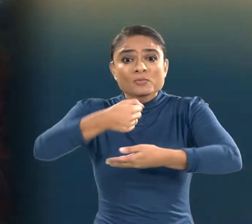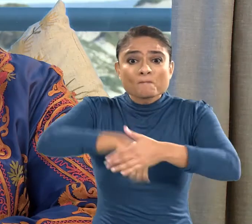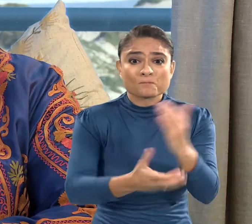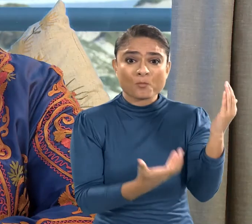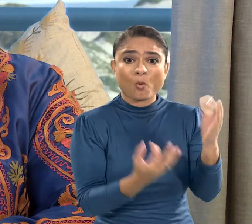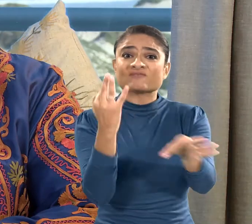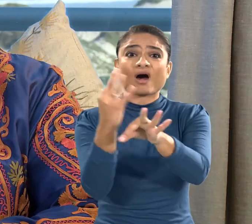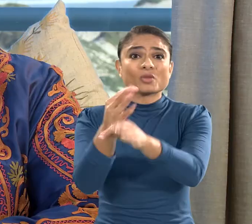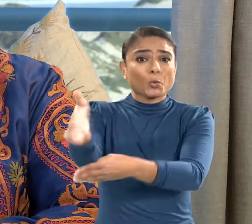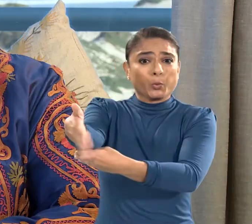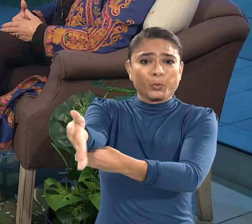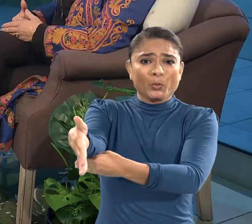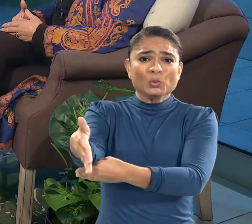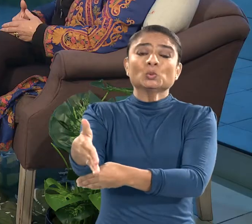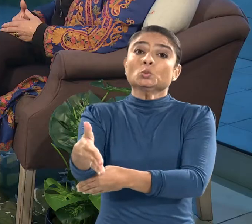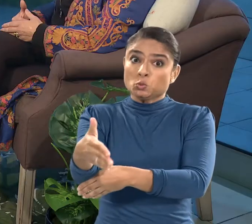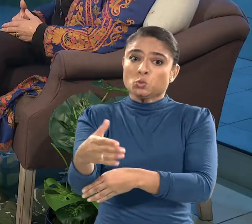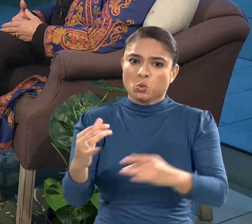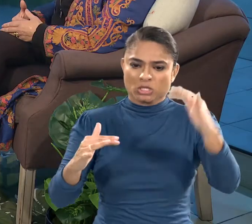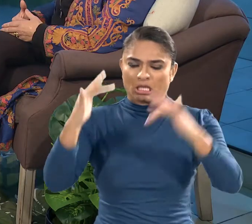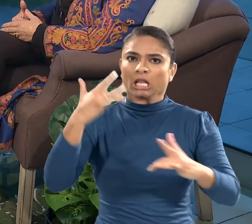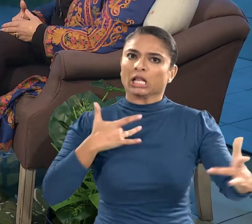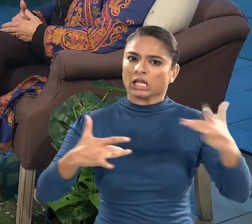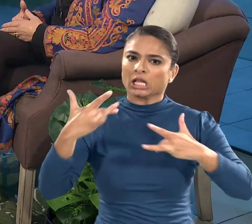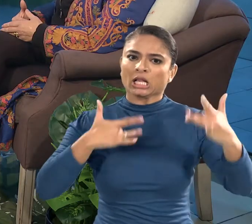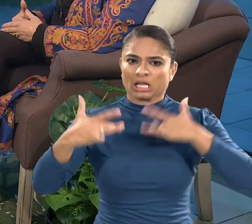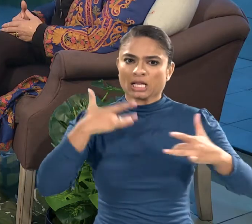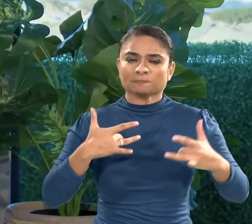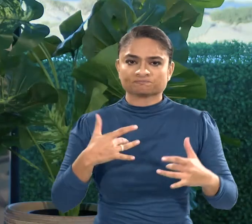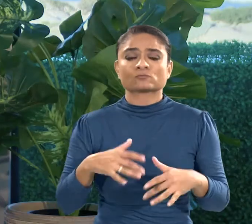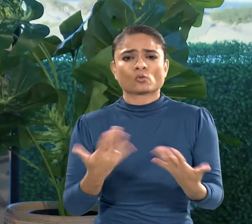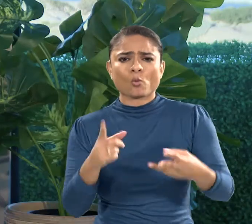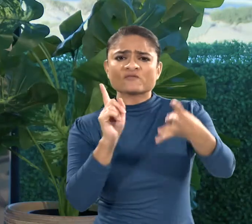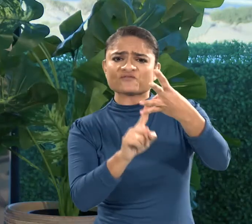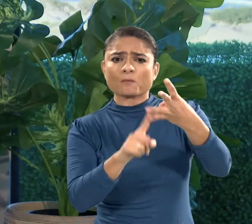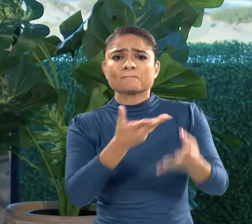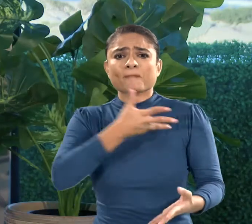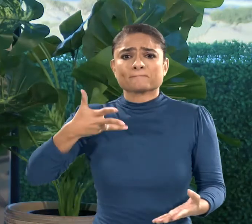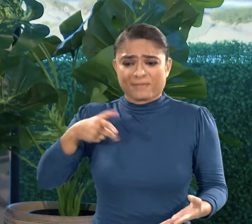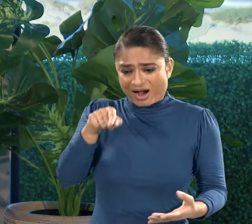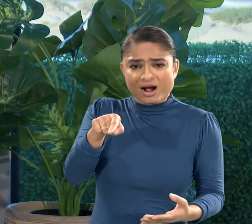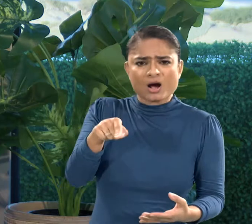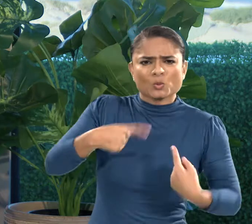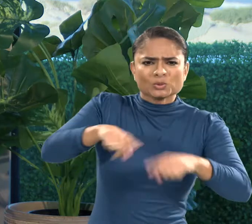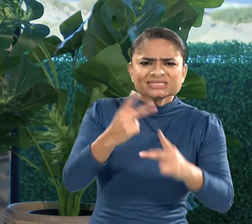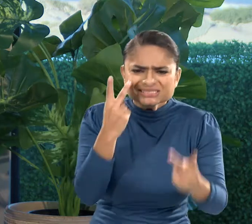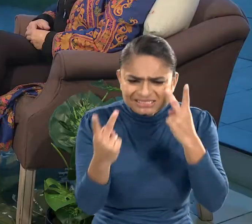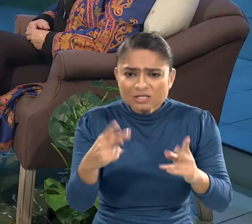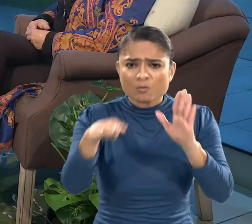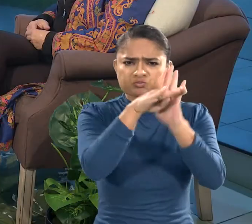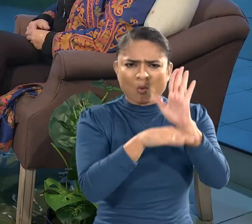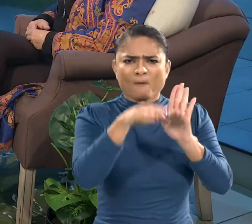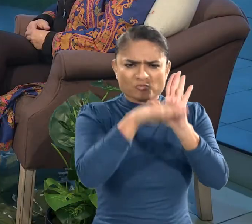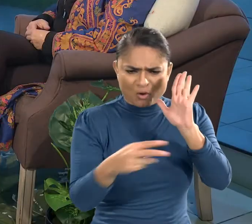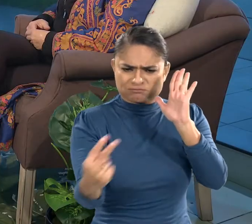where biological fathers were absent. So that's a staggering number. It is staggering. And for the mother that's at home watching this